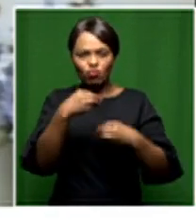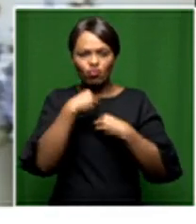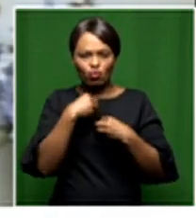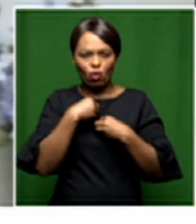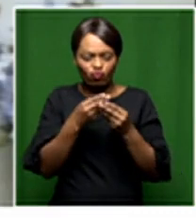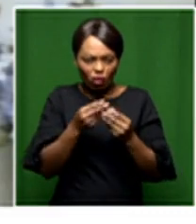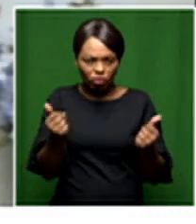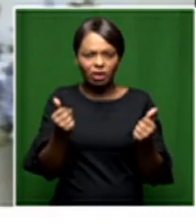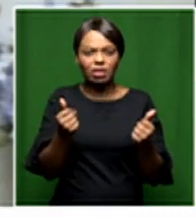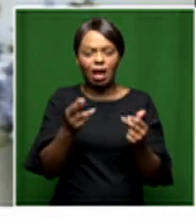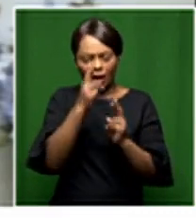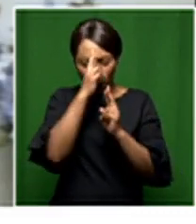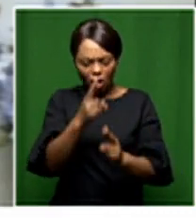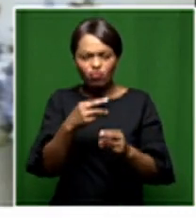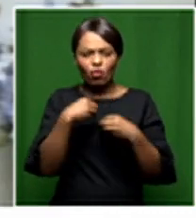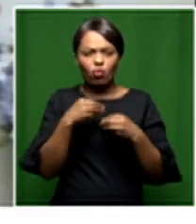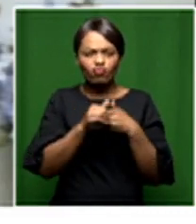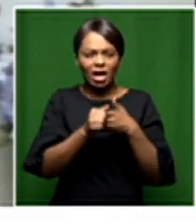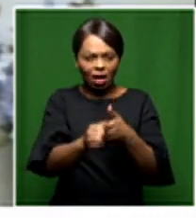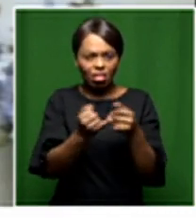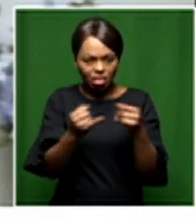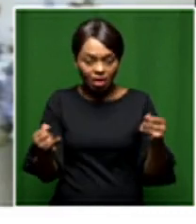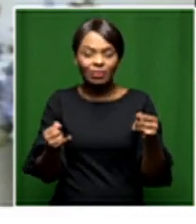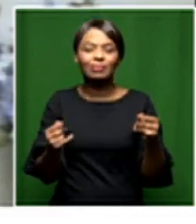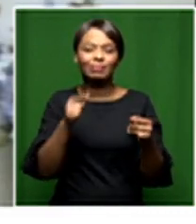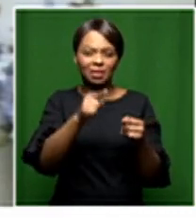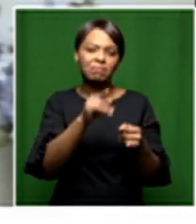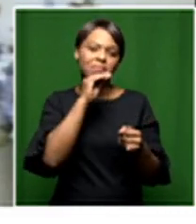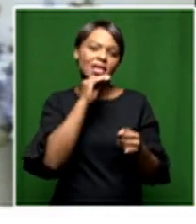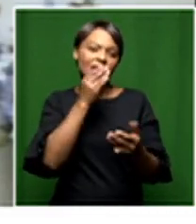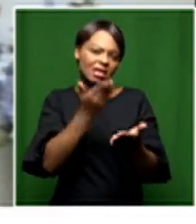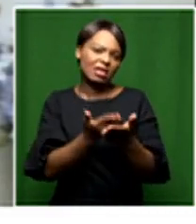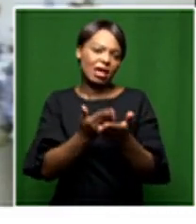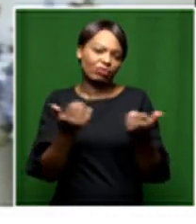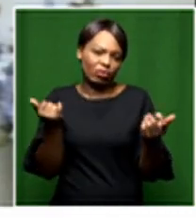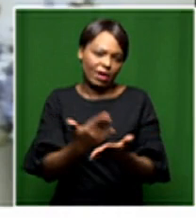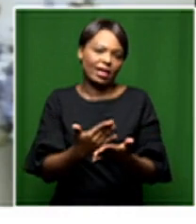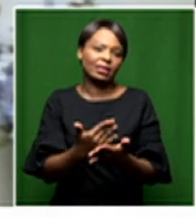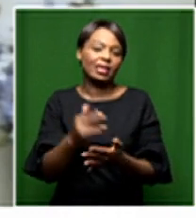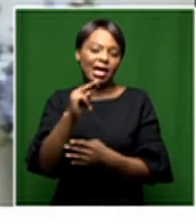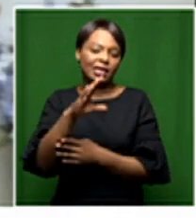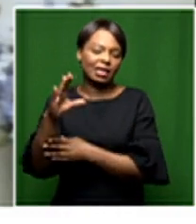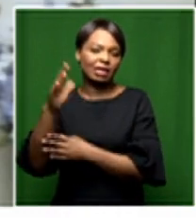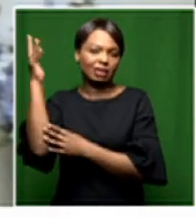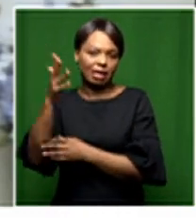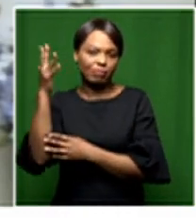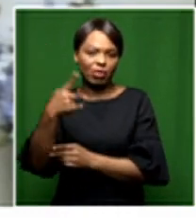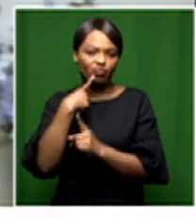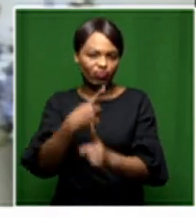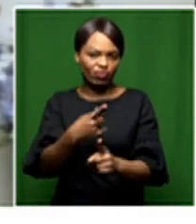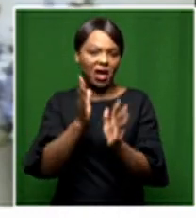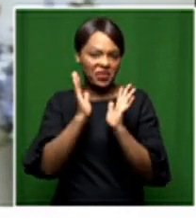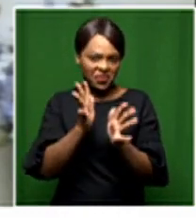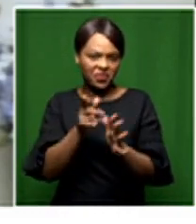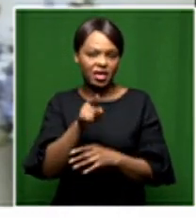to publicly, then that could be indeed be what this NEC statement also alludes to,